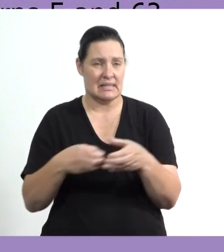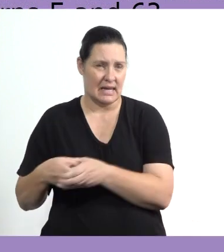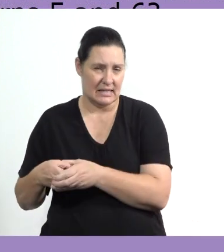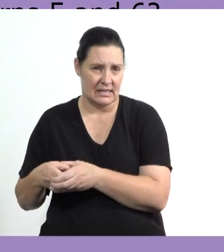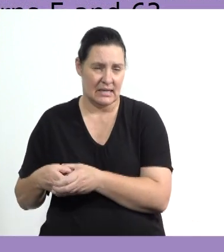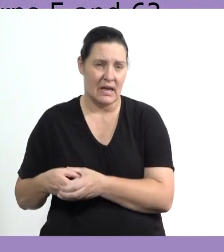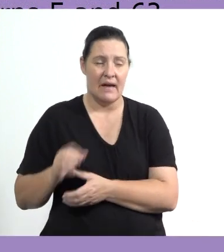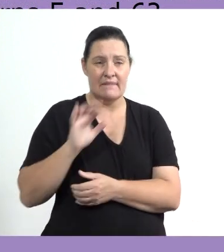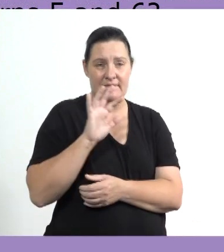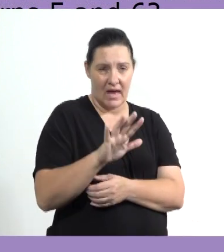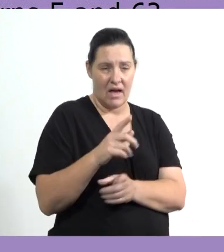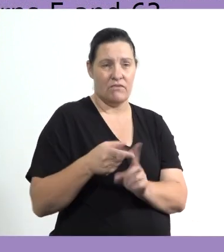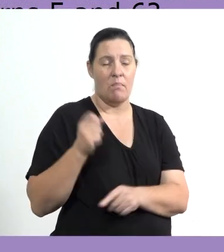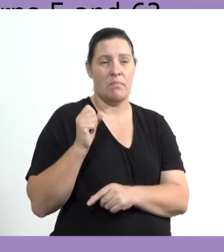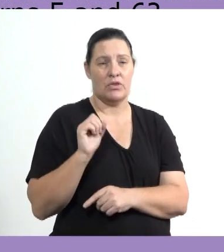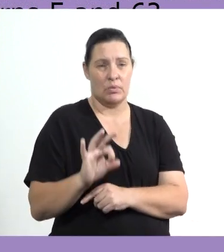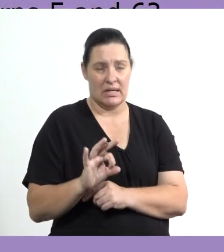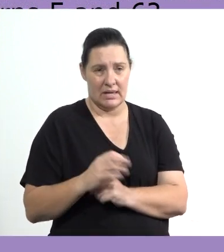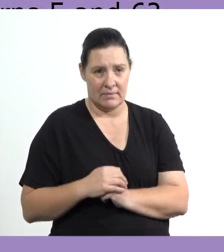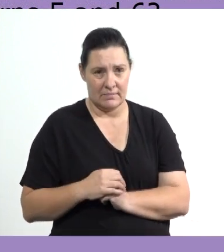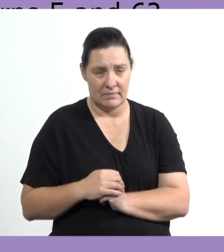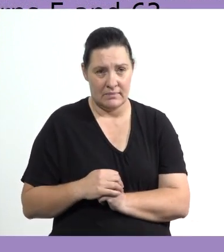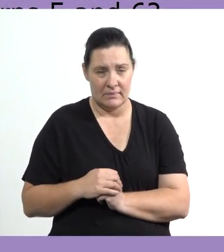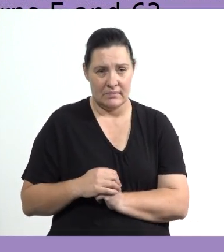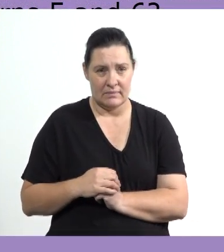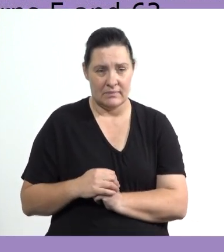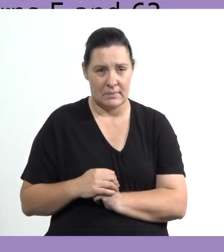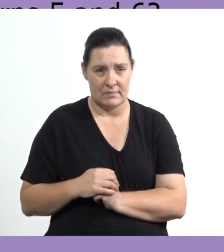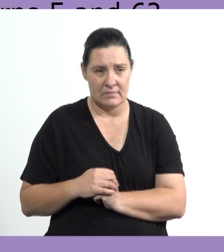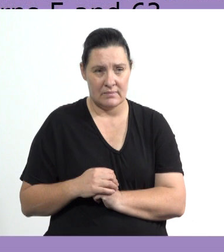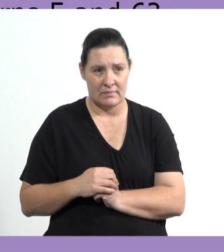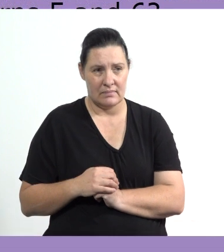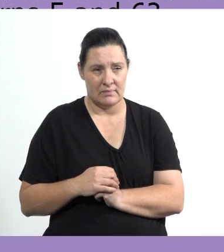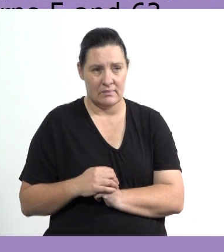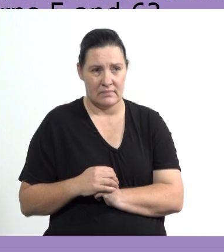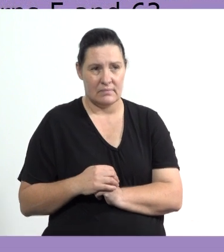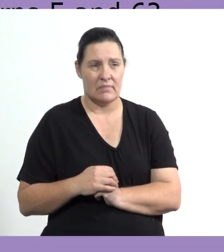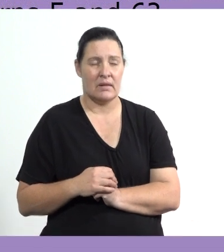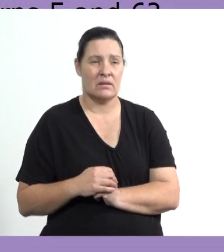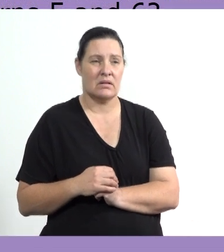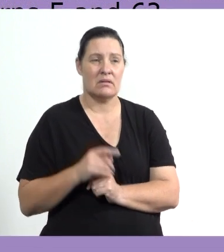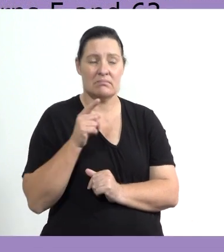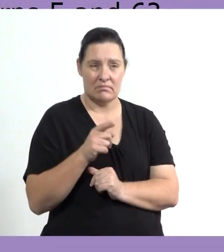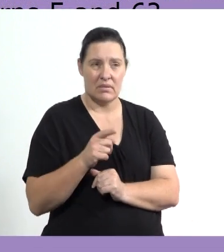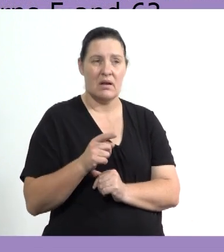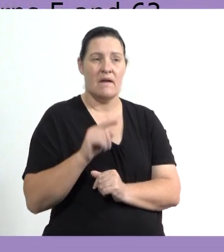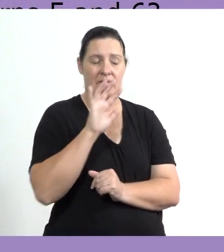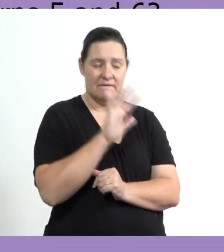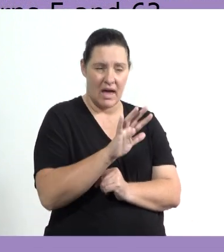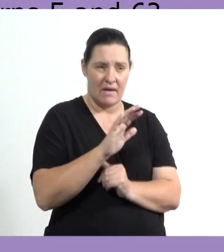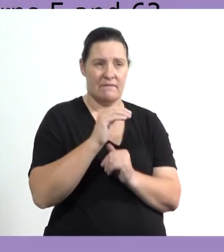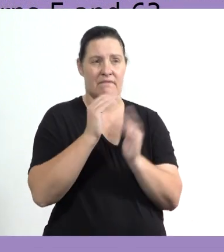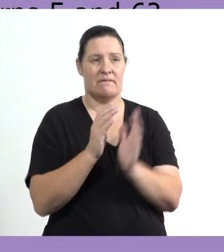middle, and we have another 3 and another 3. So how many sets of 3s are those? Those again